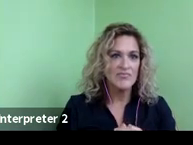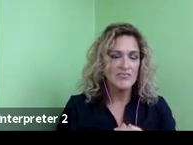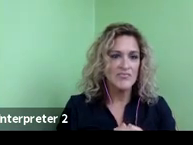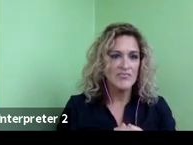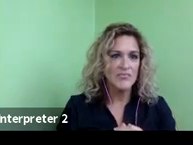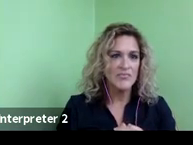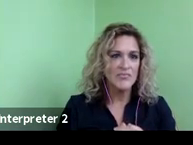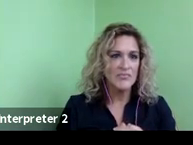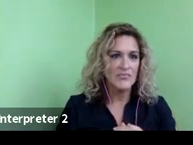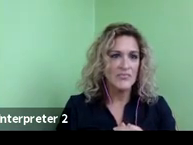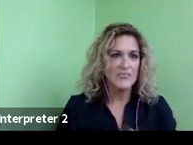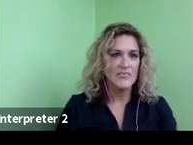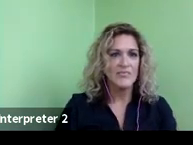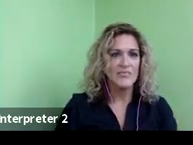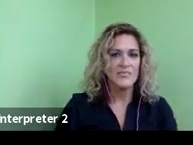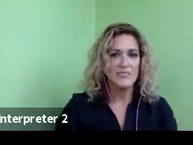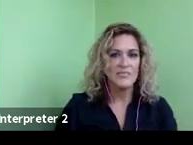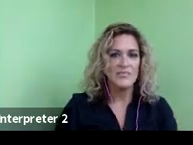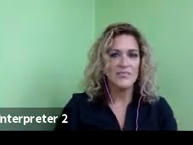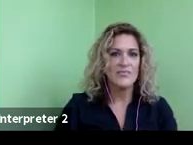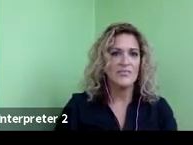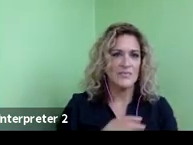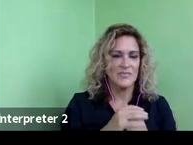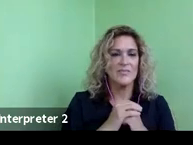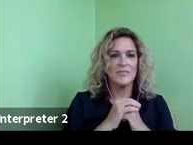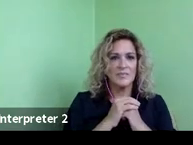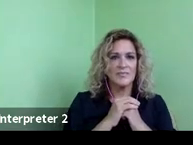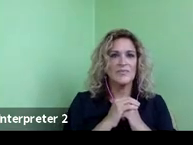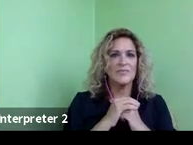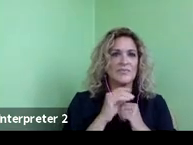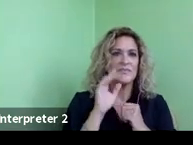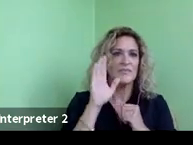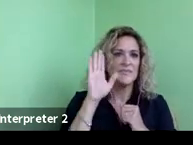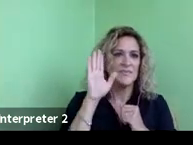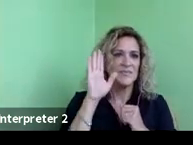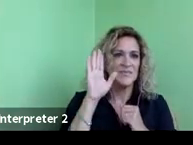Those are other contexts that privilege is at play in.